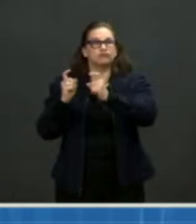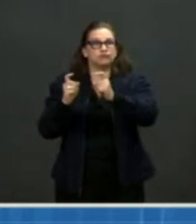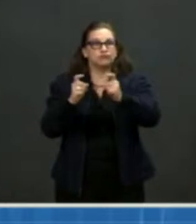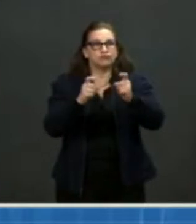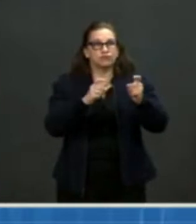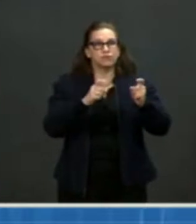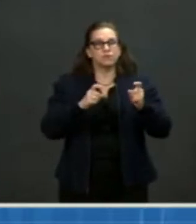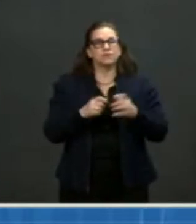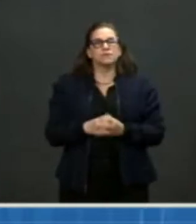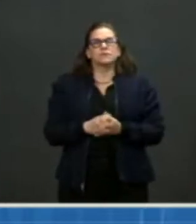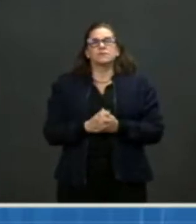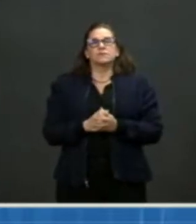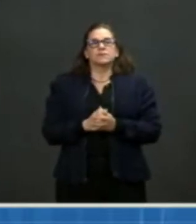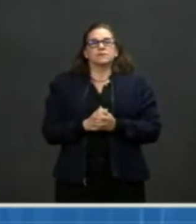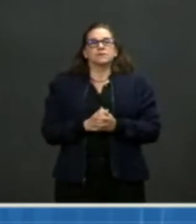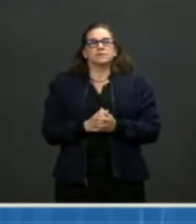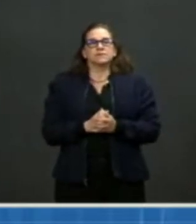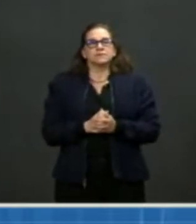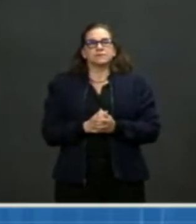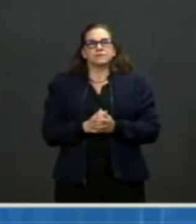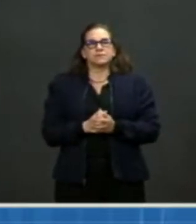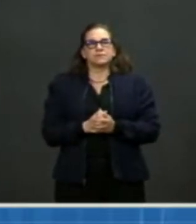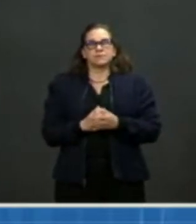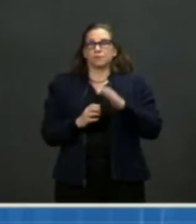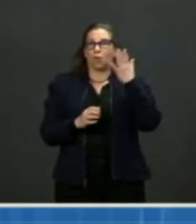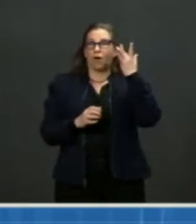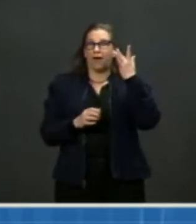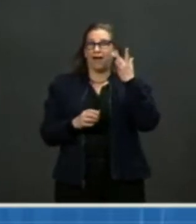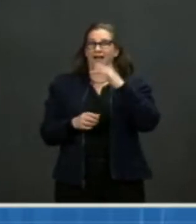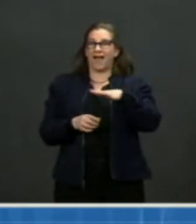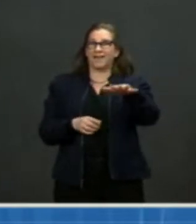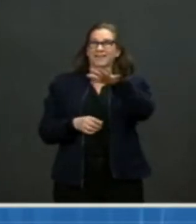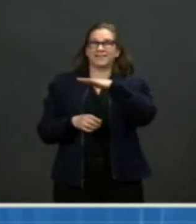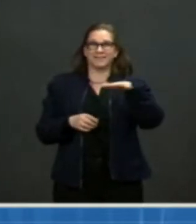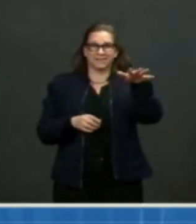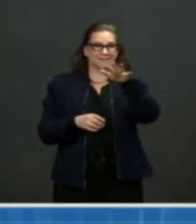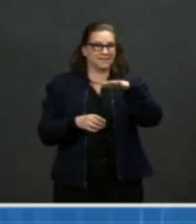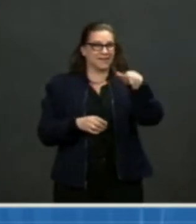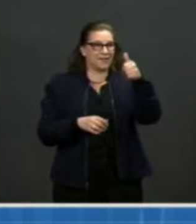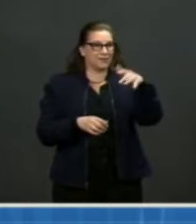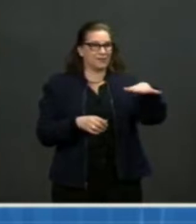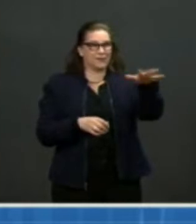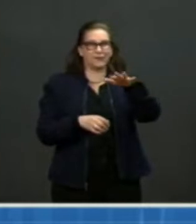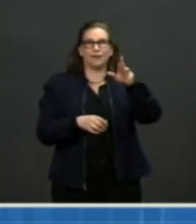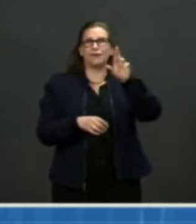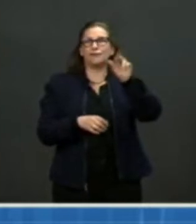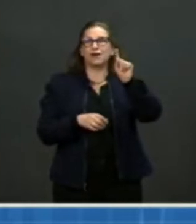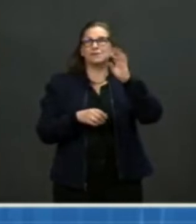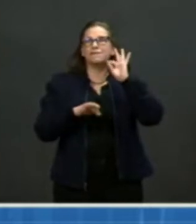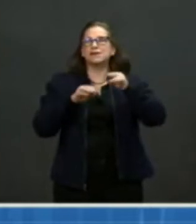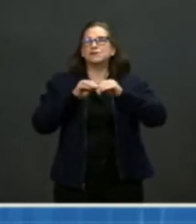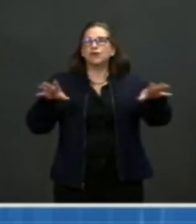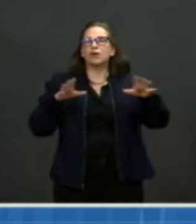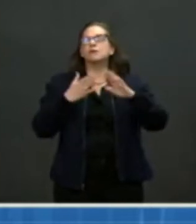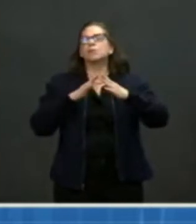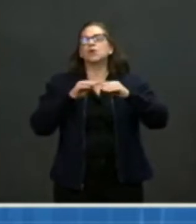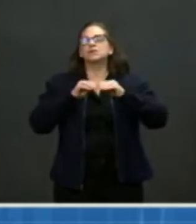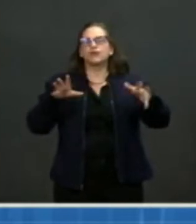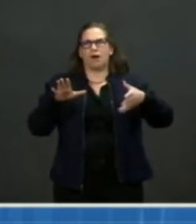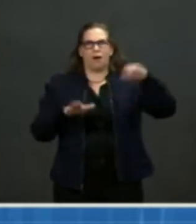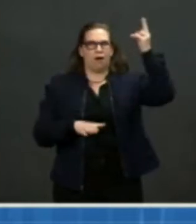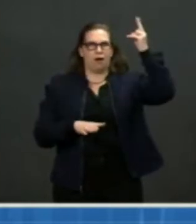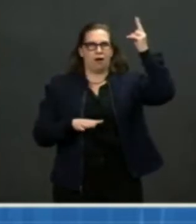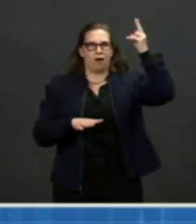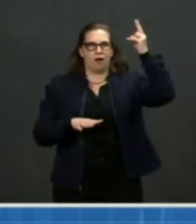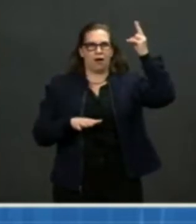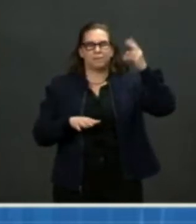hospitalization rates as compared to the rest of the state. The President has set a goal of doubling the number of community